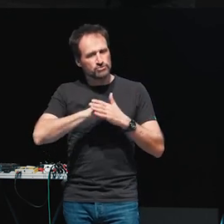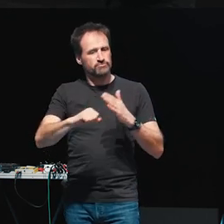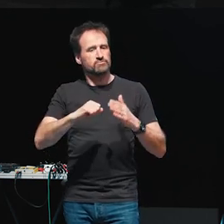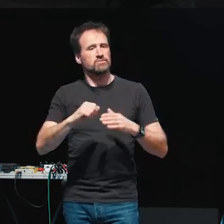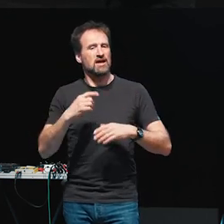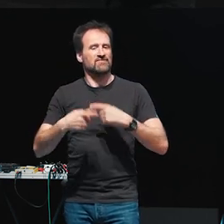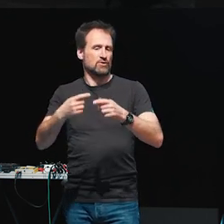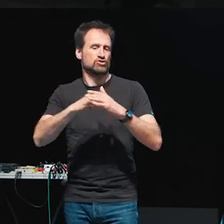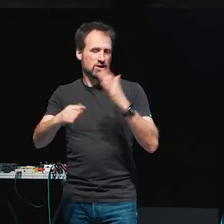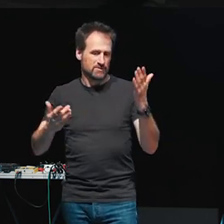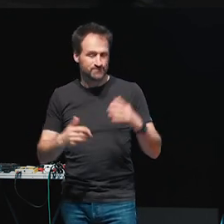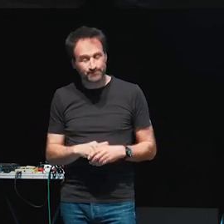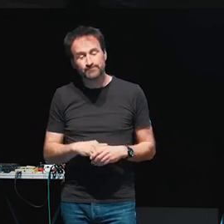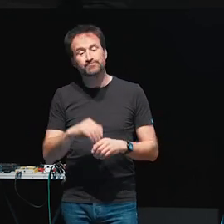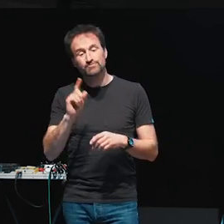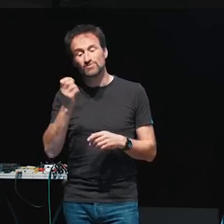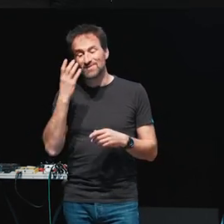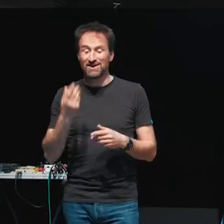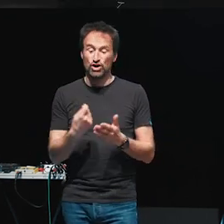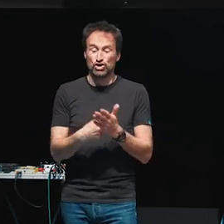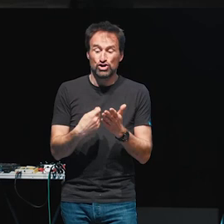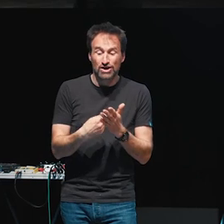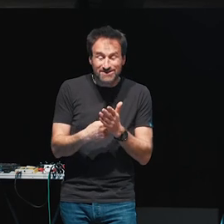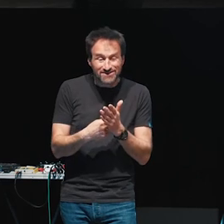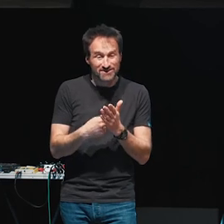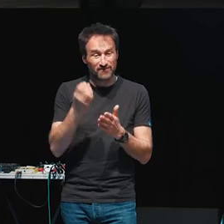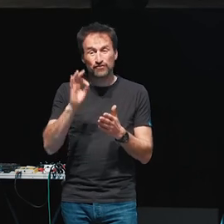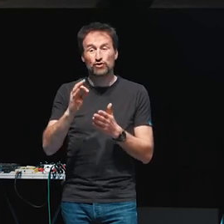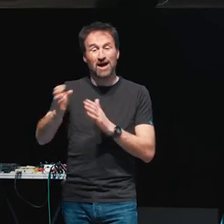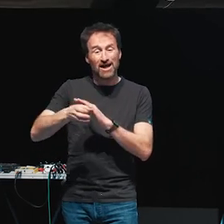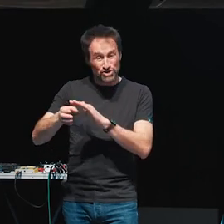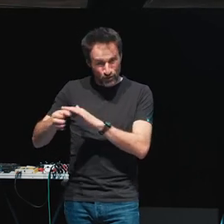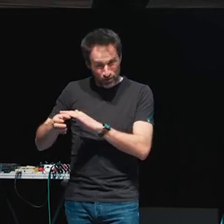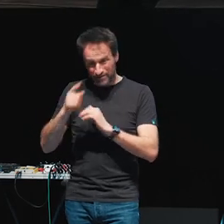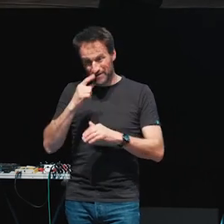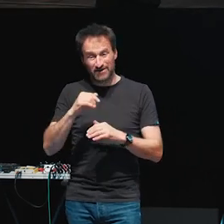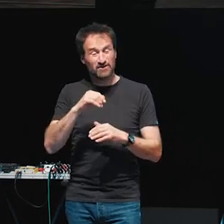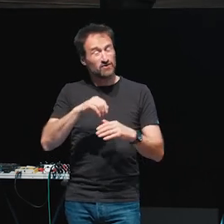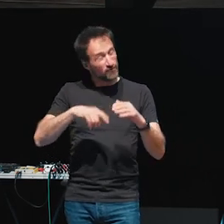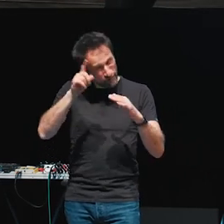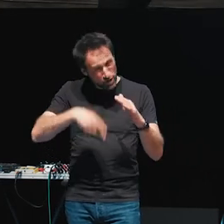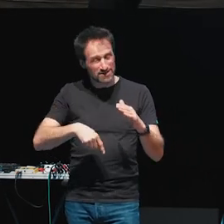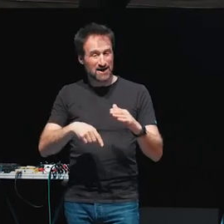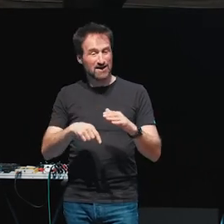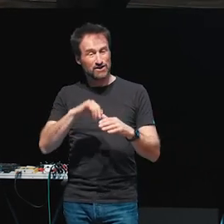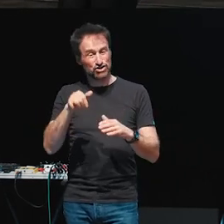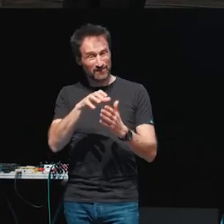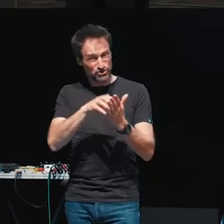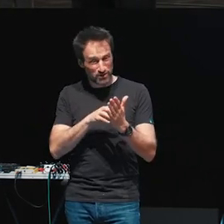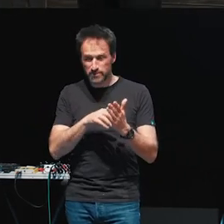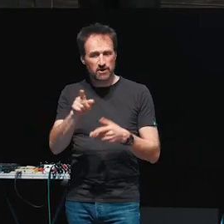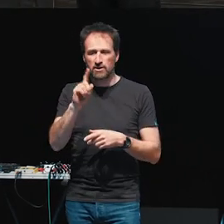of the cost of hiring back-end infrastructure engineers. When you're doing full-stack JavaScript, you really don't need to hire separately